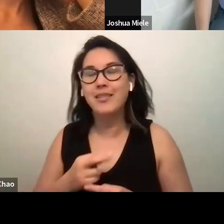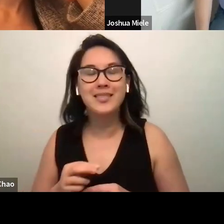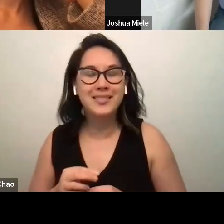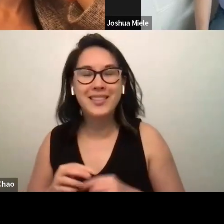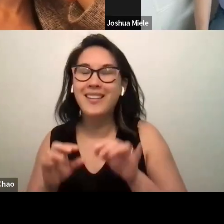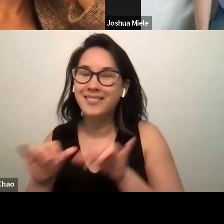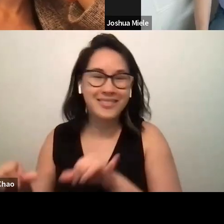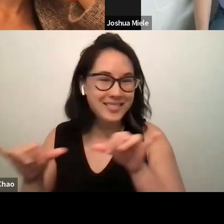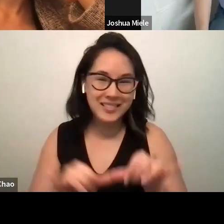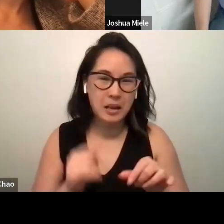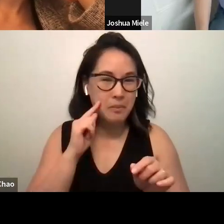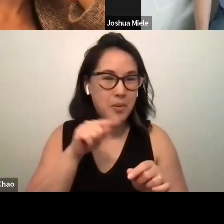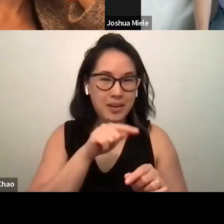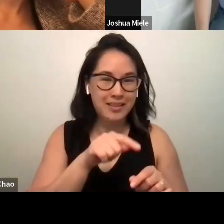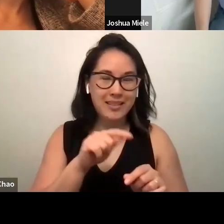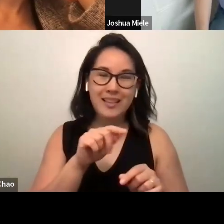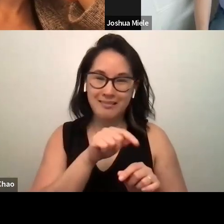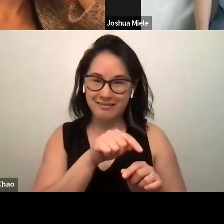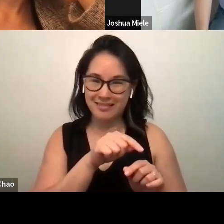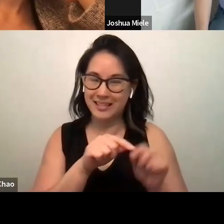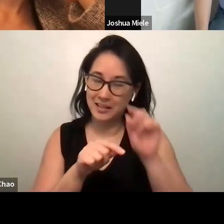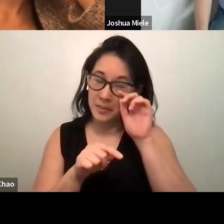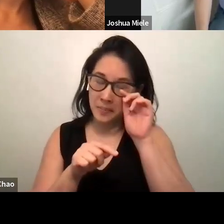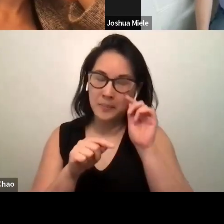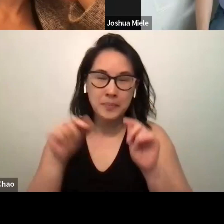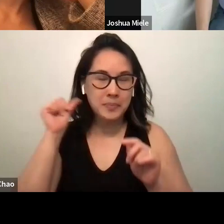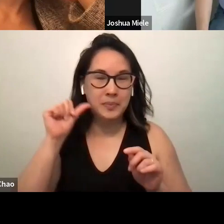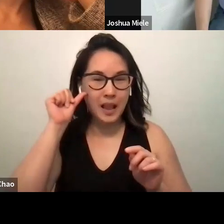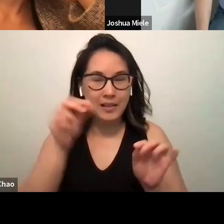similar situation. As some of you may know, I